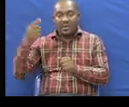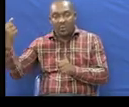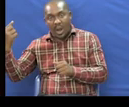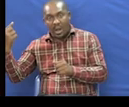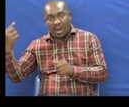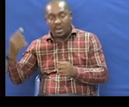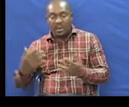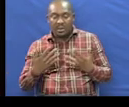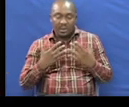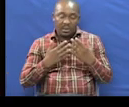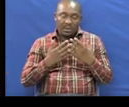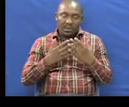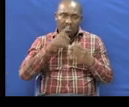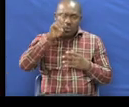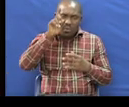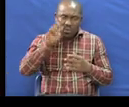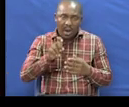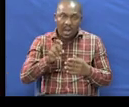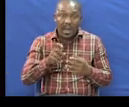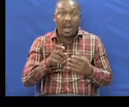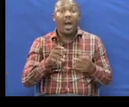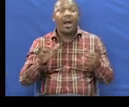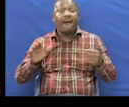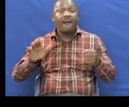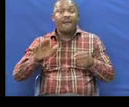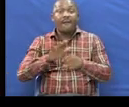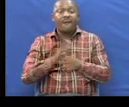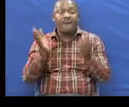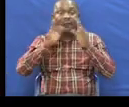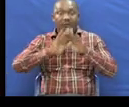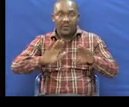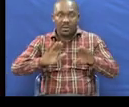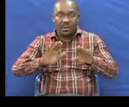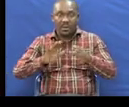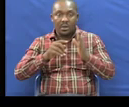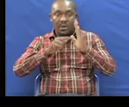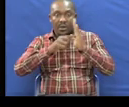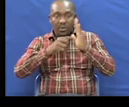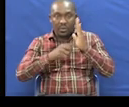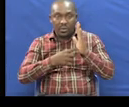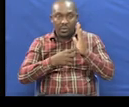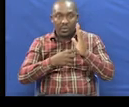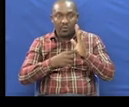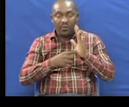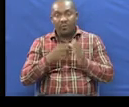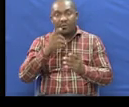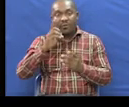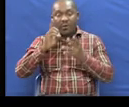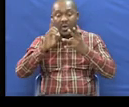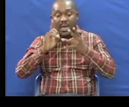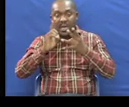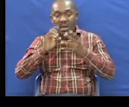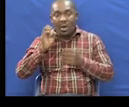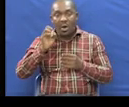1 electron must be removed from S to D to make it 9. So that the